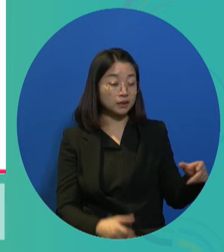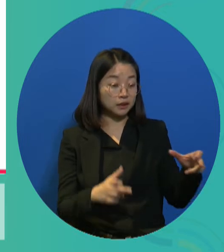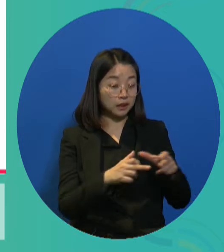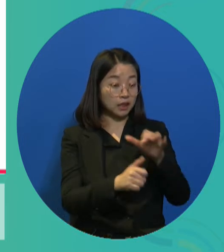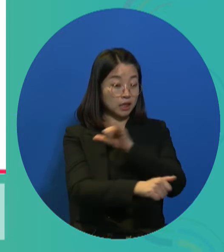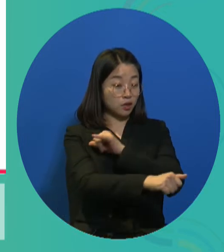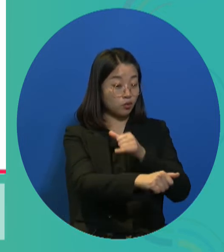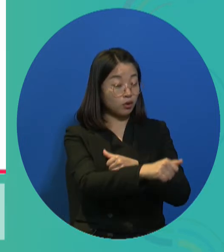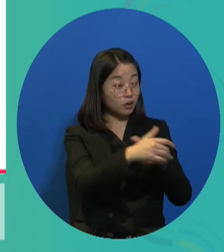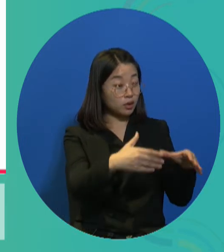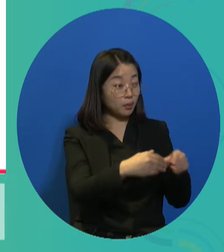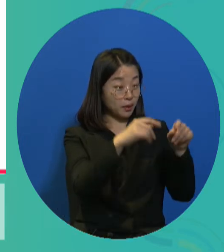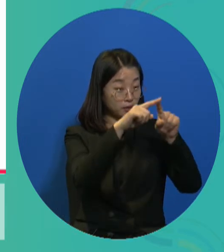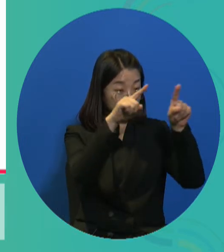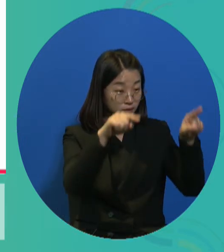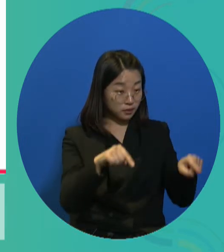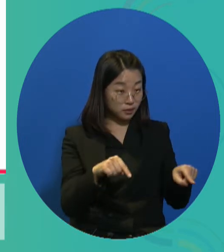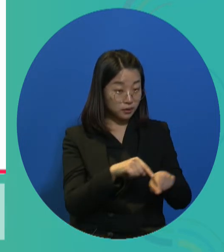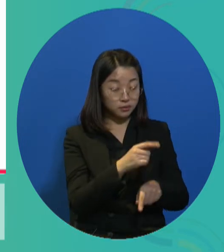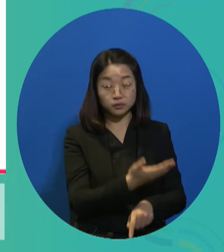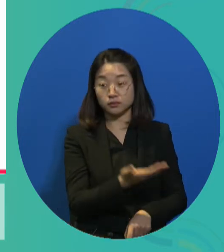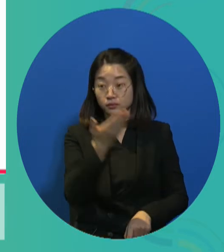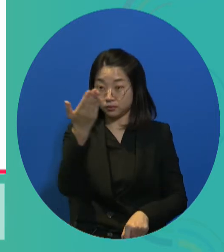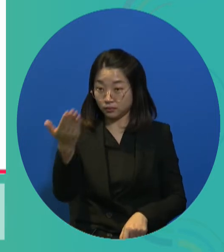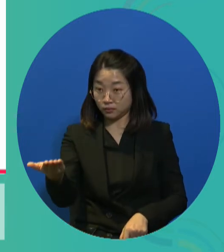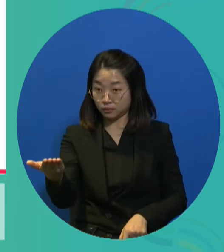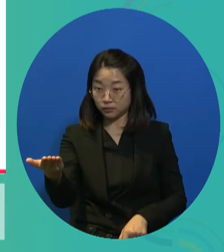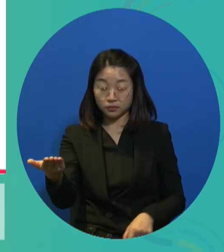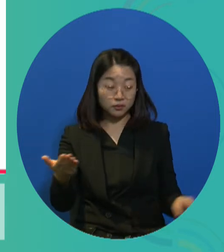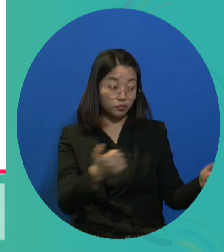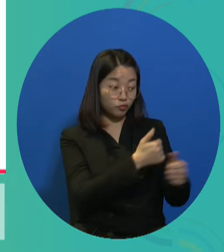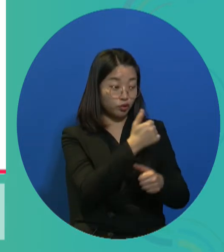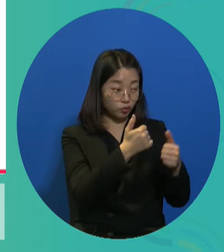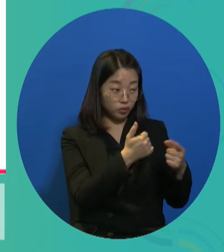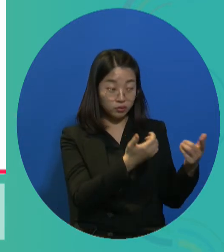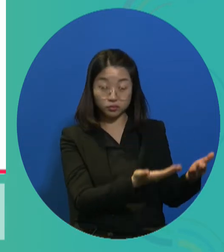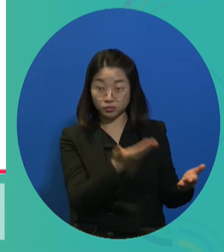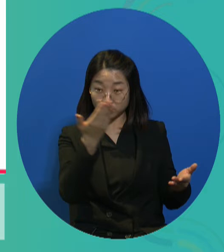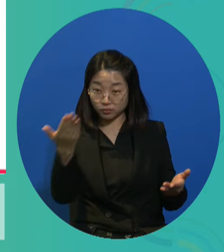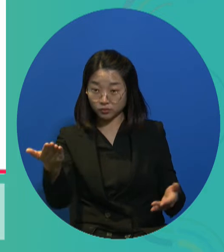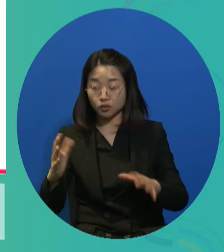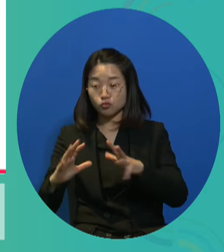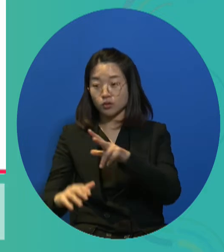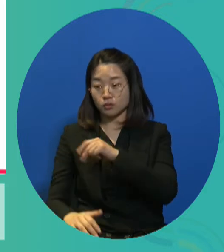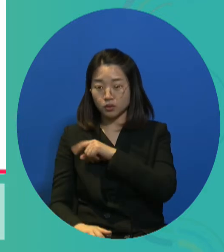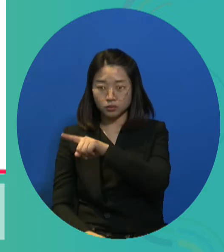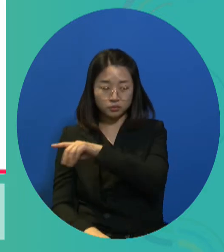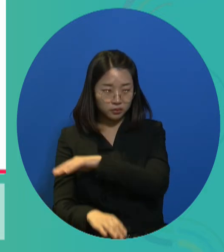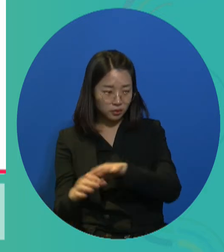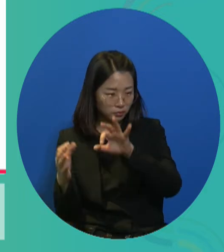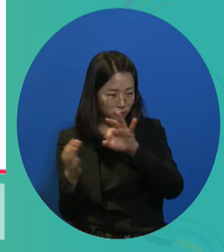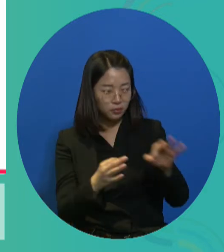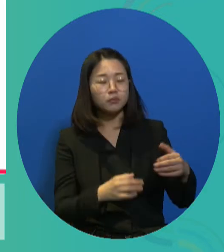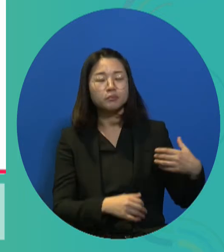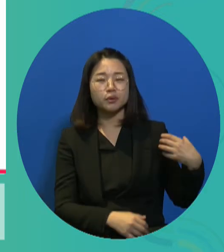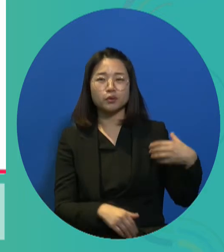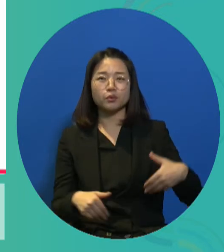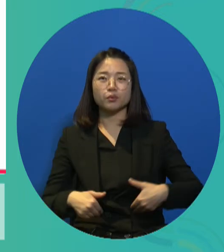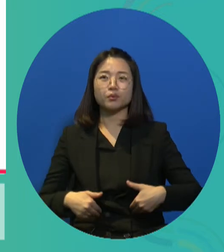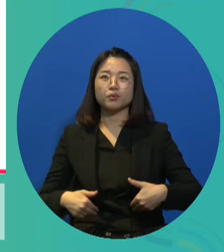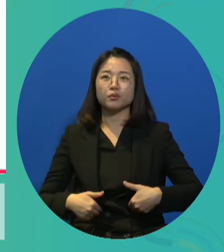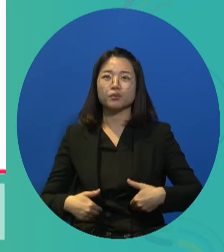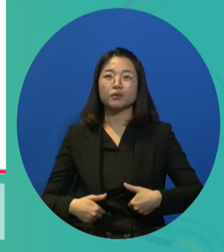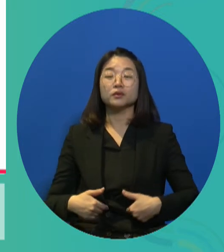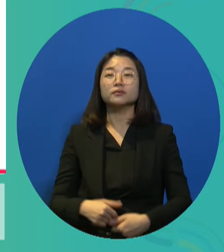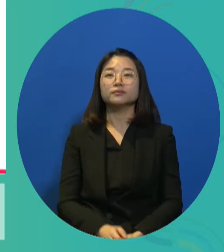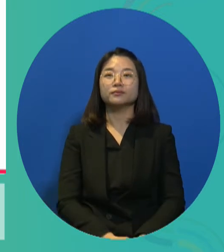So the optional protocol can be referred to as a means to strengthen domestic remedies and protection mechanisms.